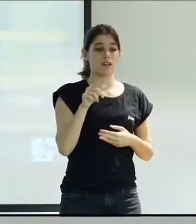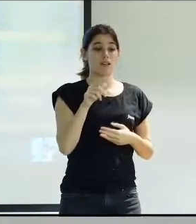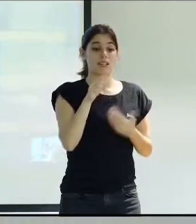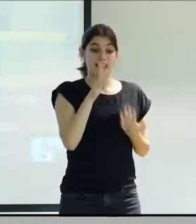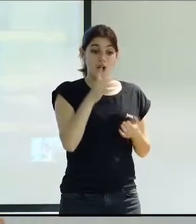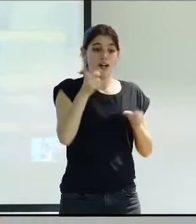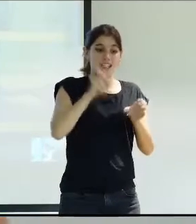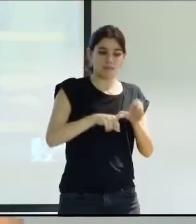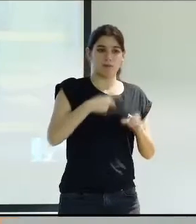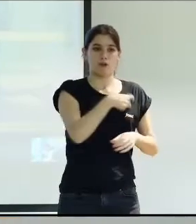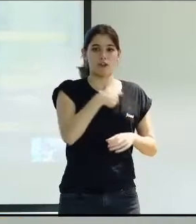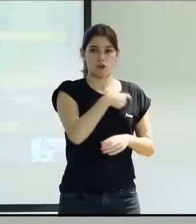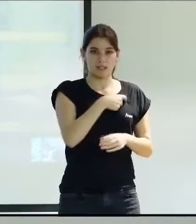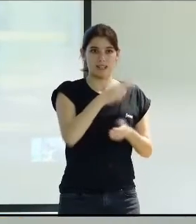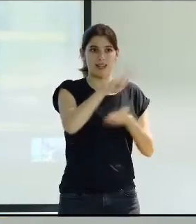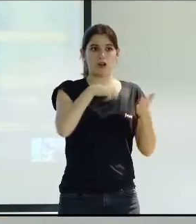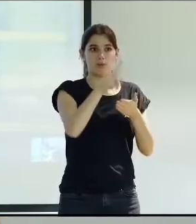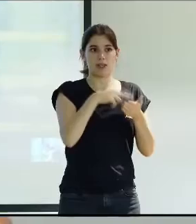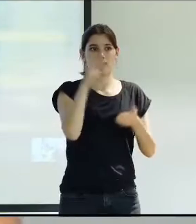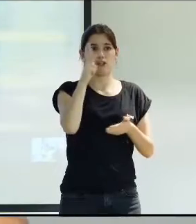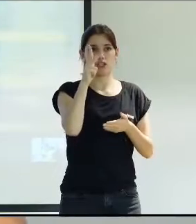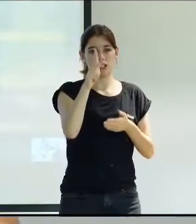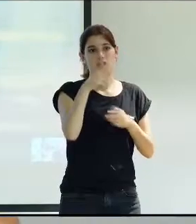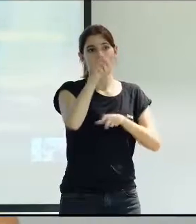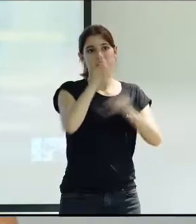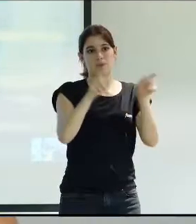Munden committee in Strasbourg,